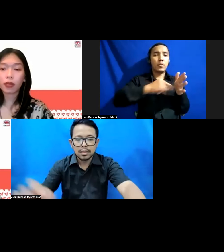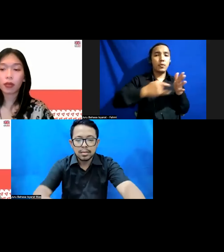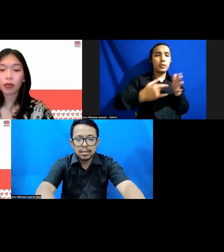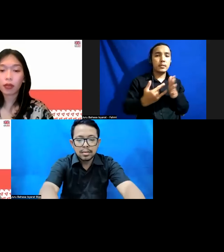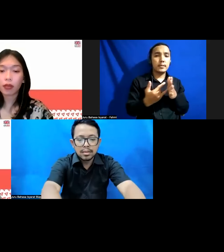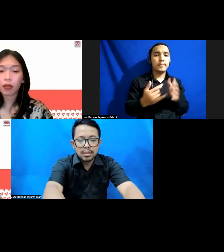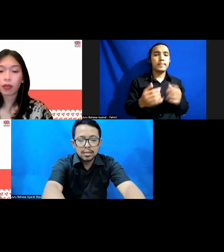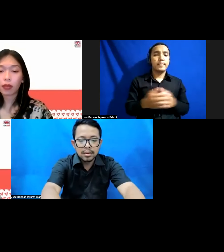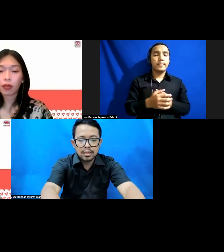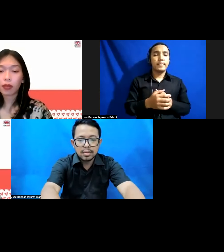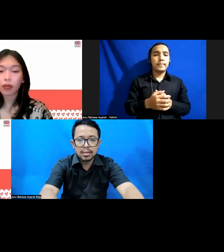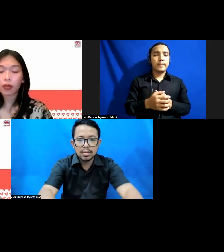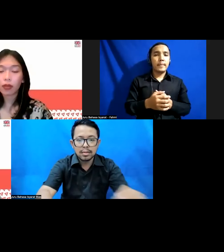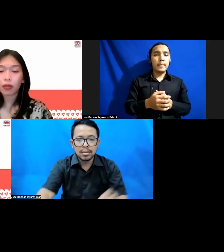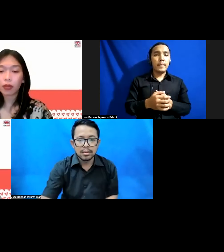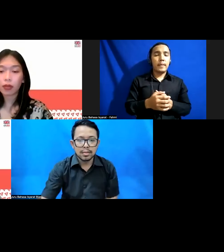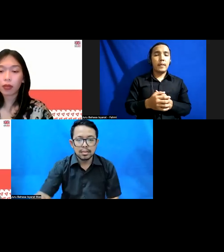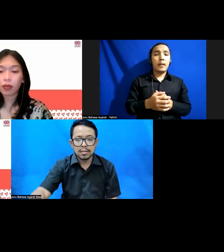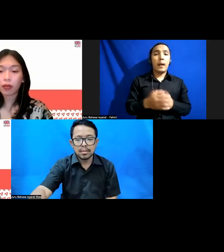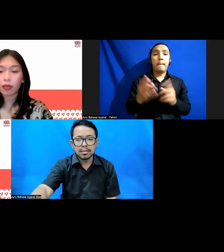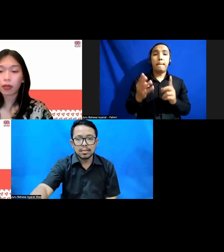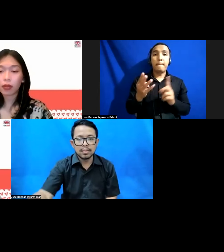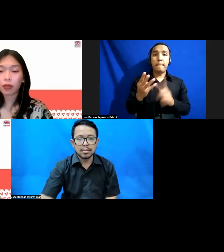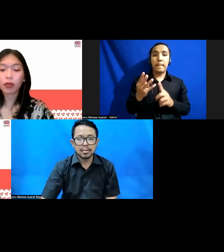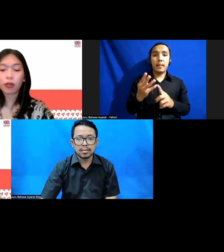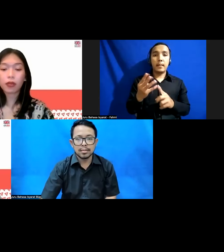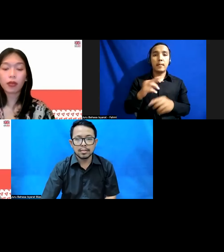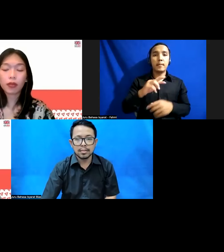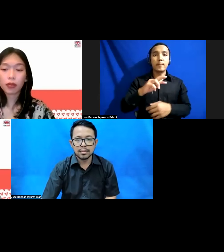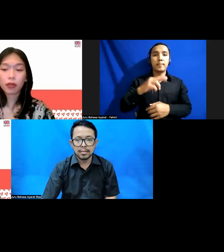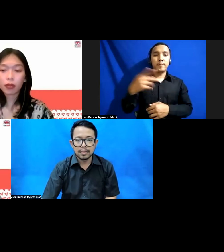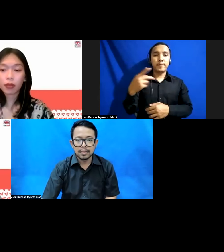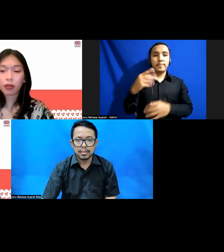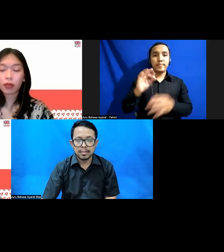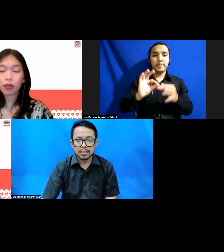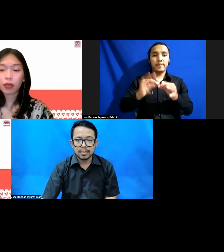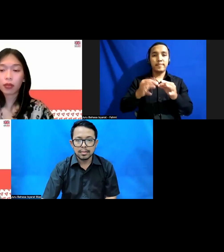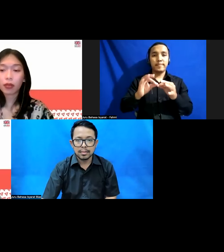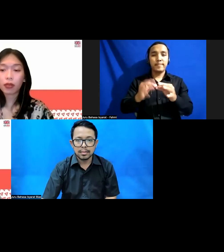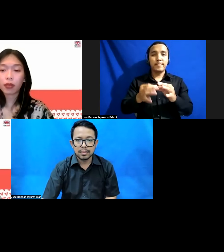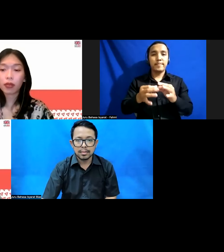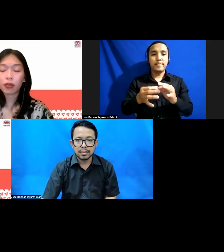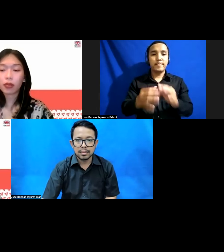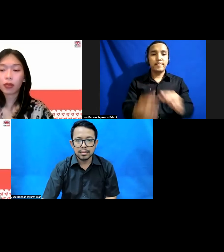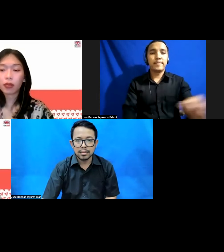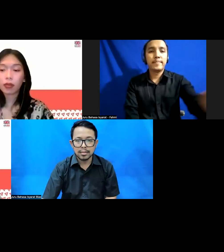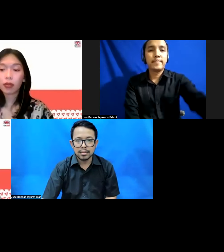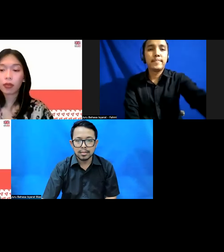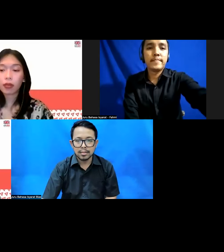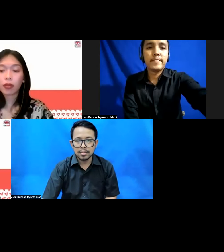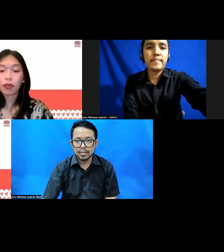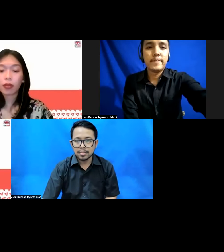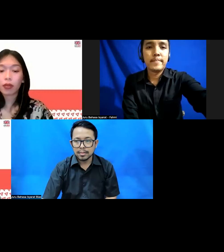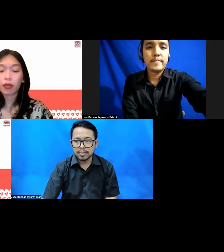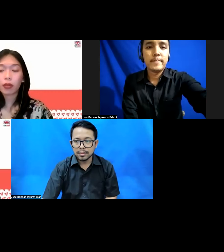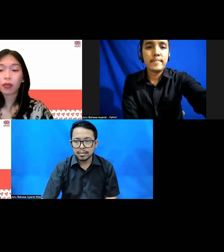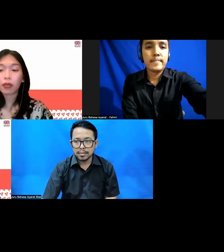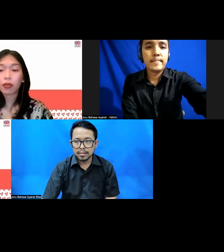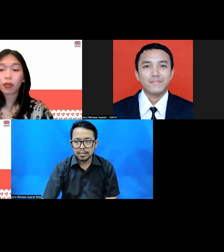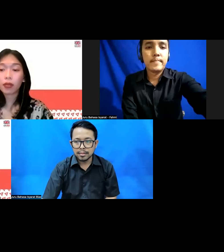actually develop an inclusive city. And fourth is about accessibility. So it was raised a lot